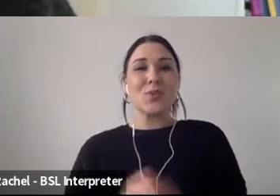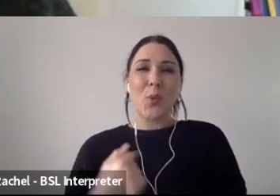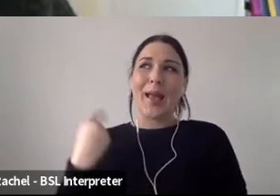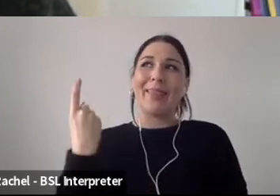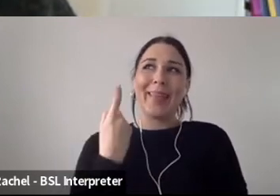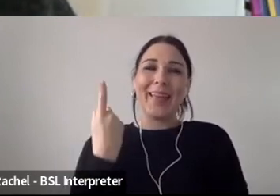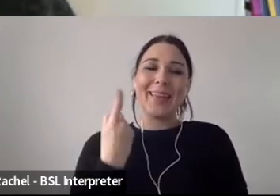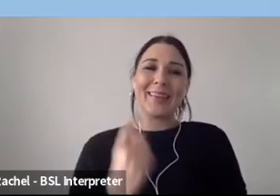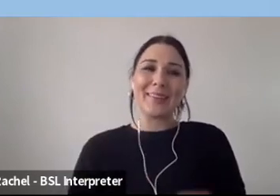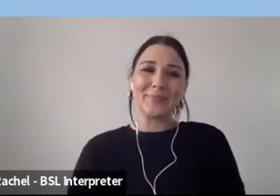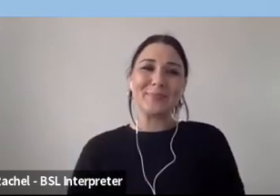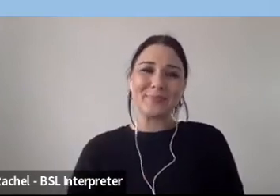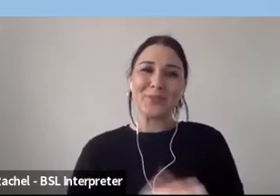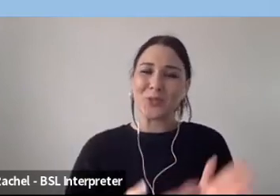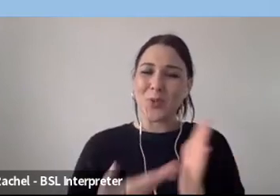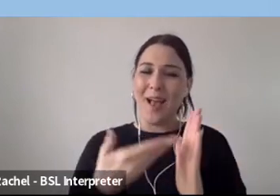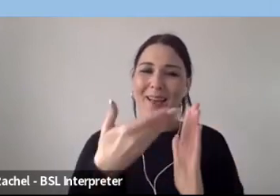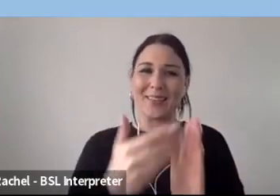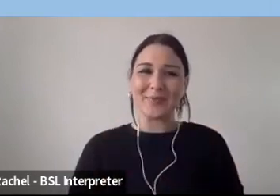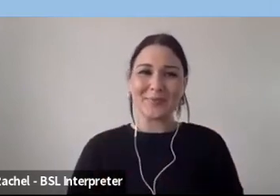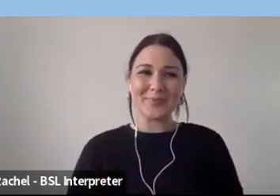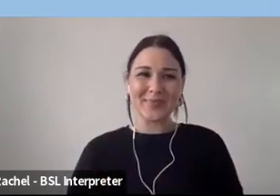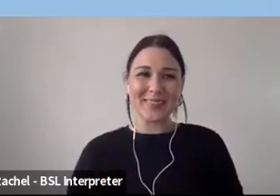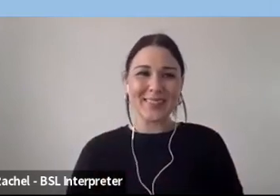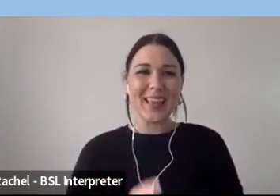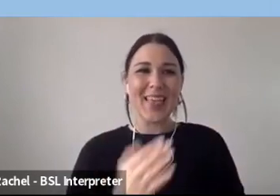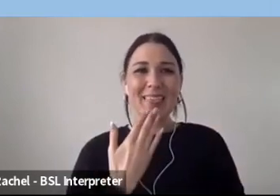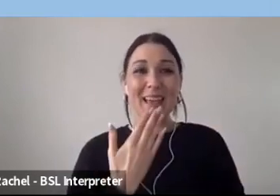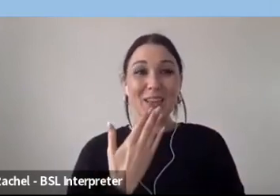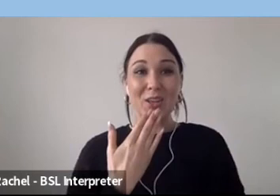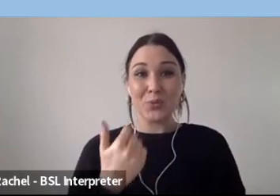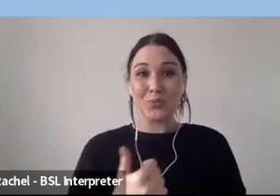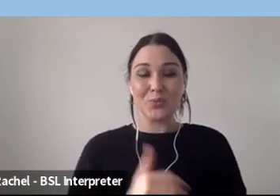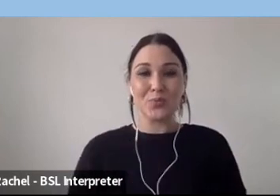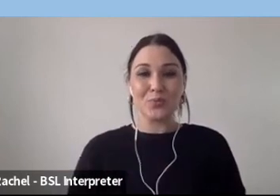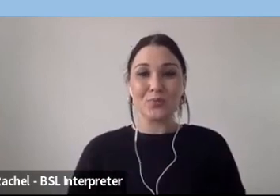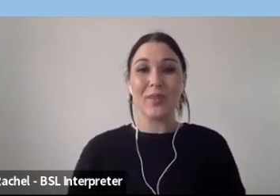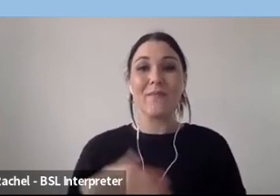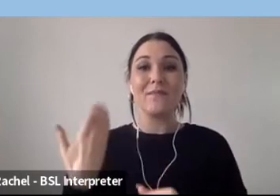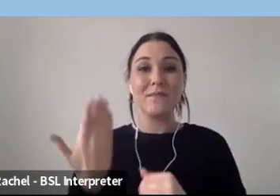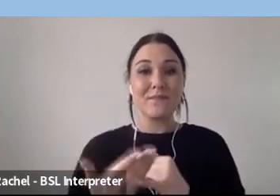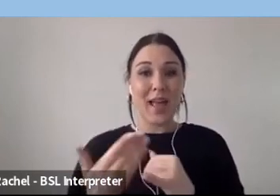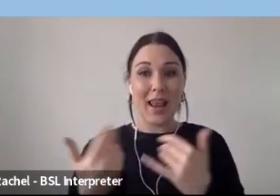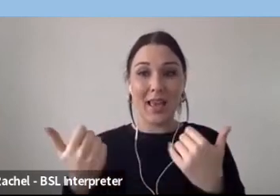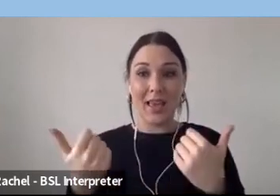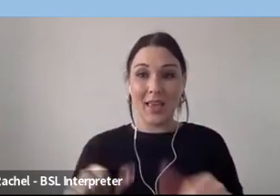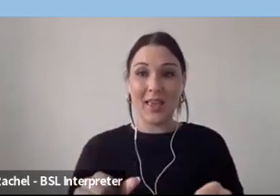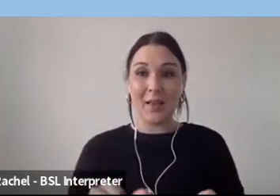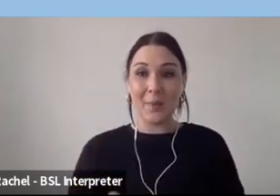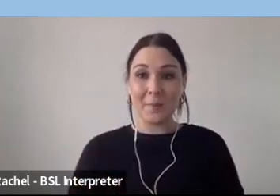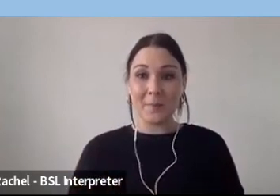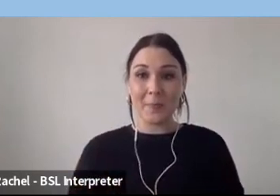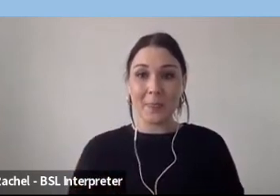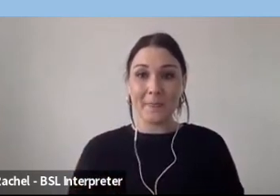add. Okay, thank you. And then just finally, just a question